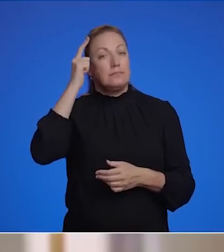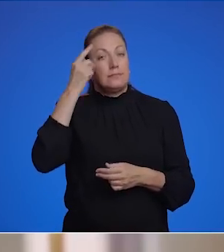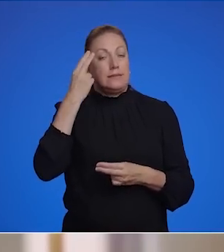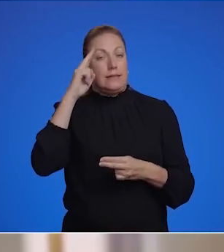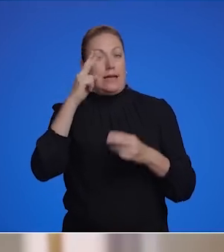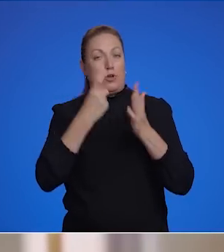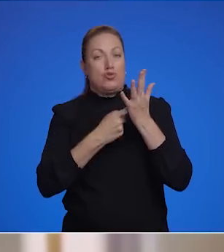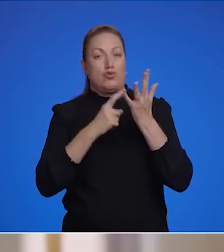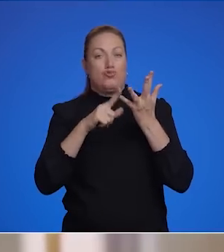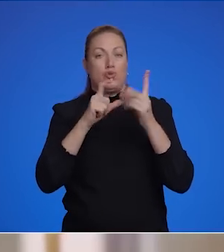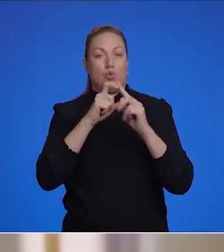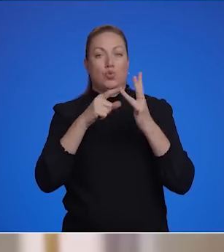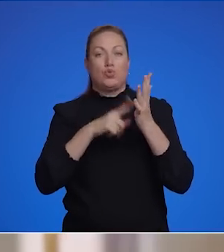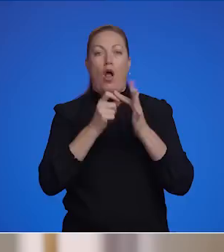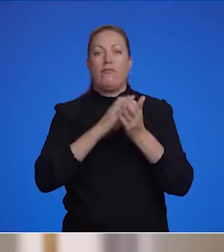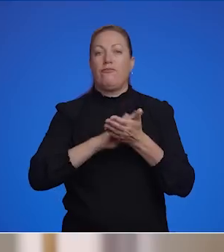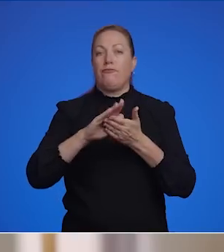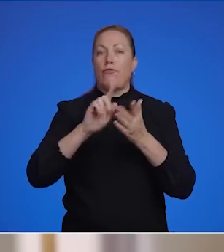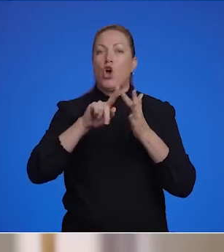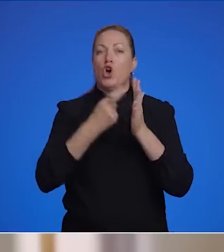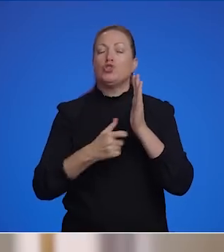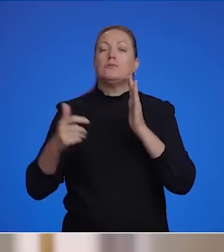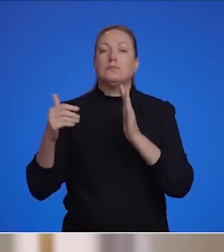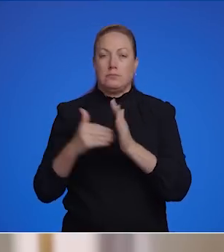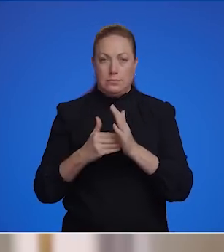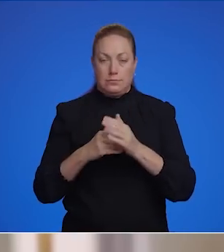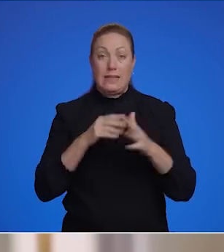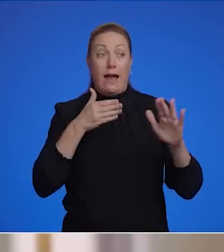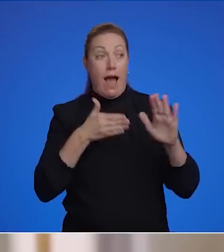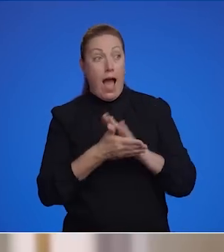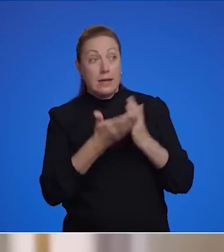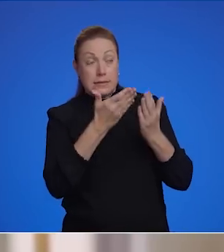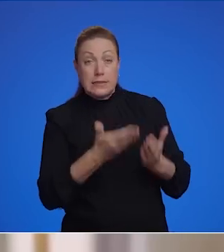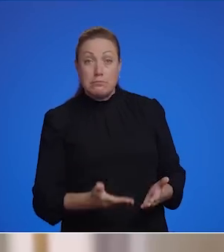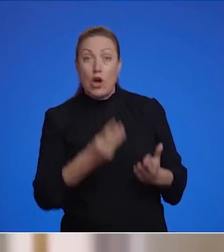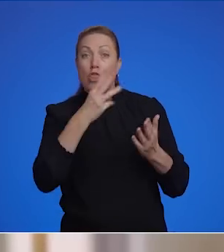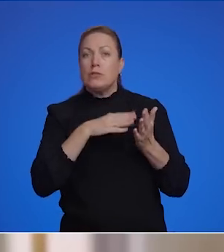Höss. Under his leadership, 3 million prisoners were killed.